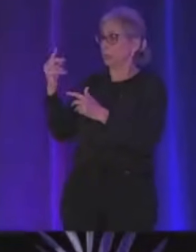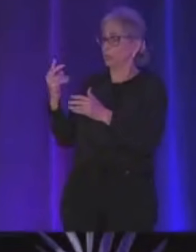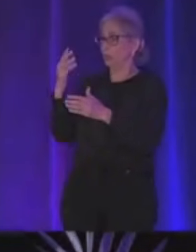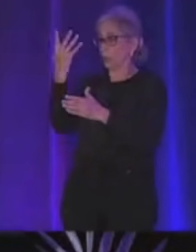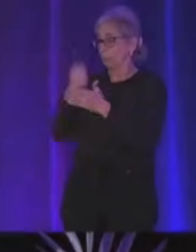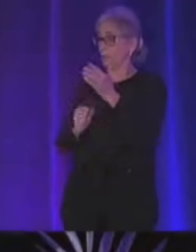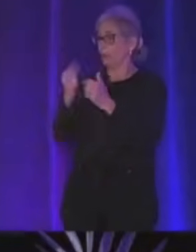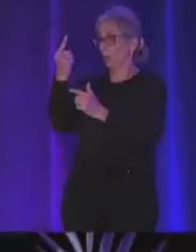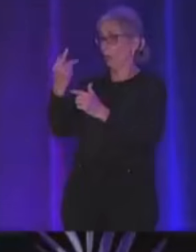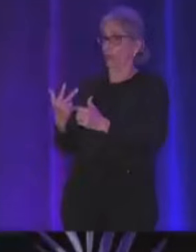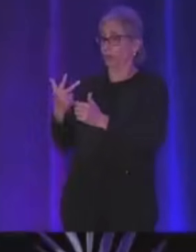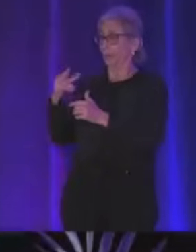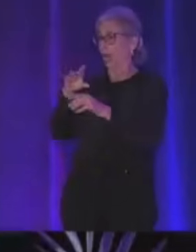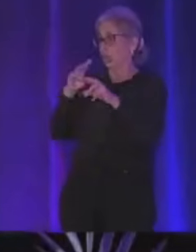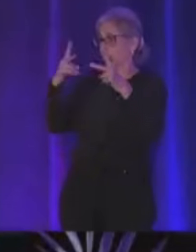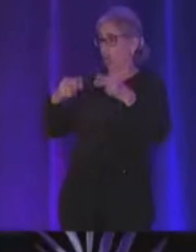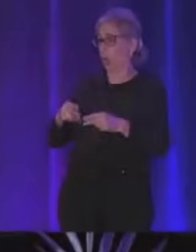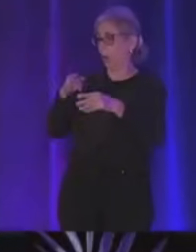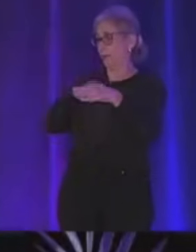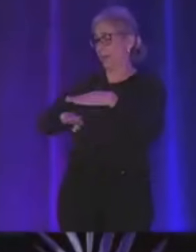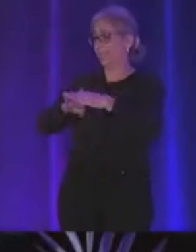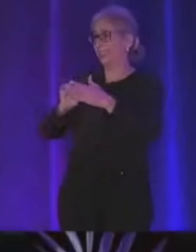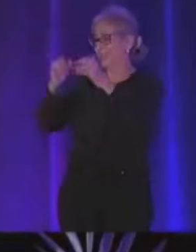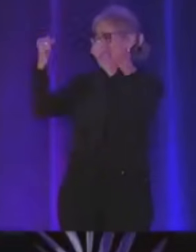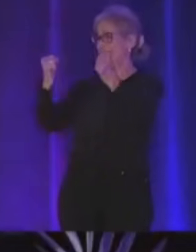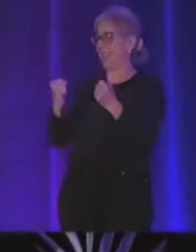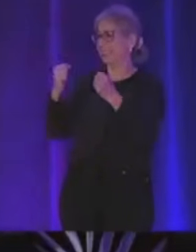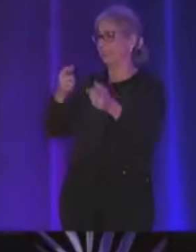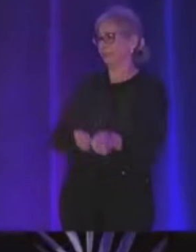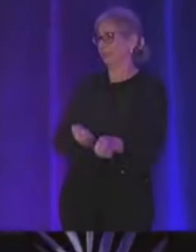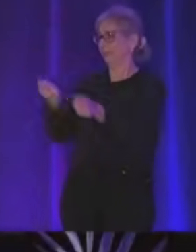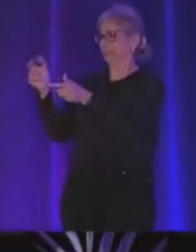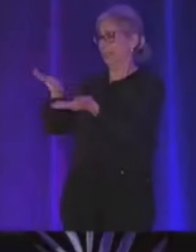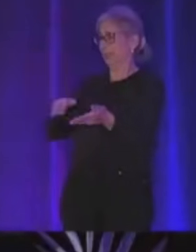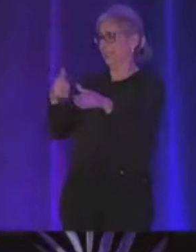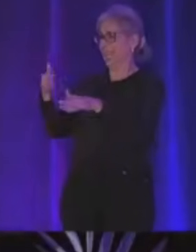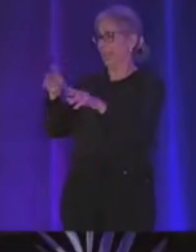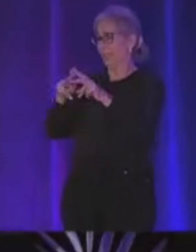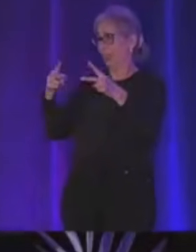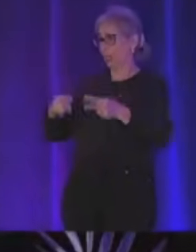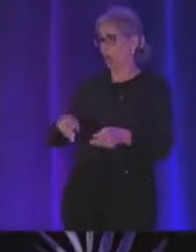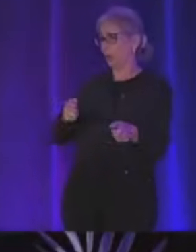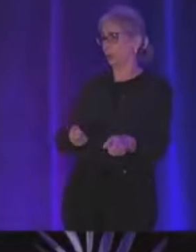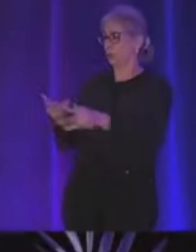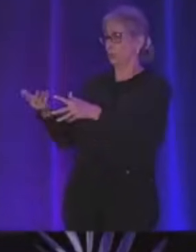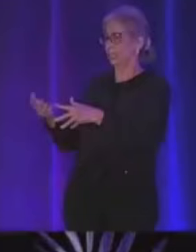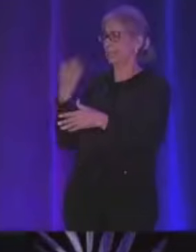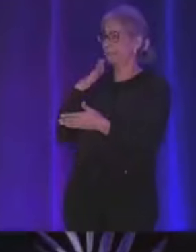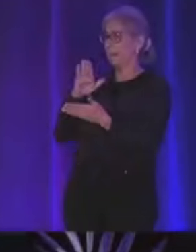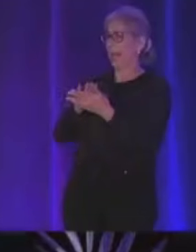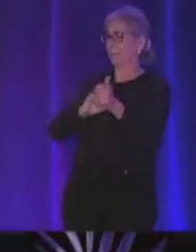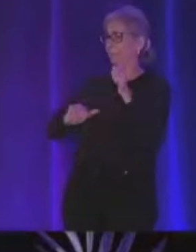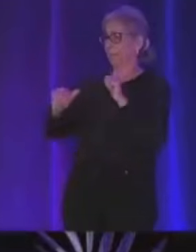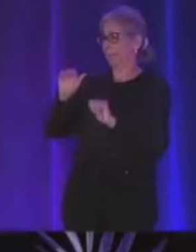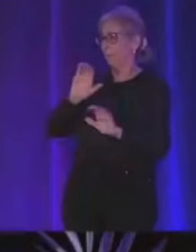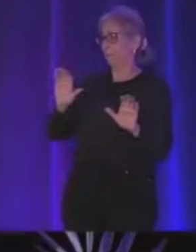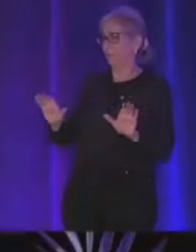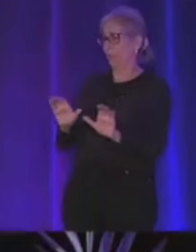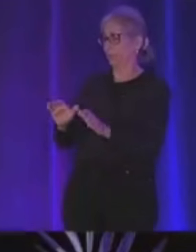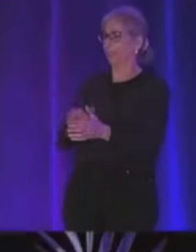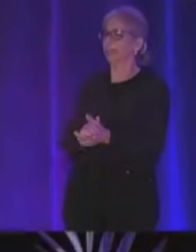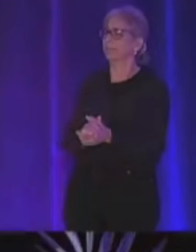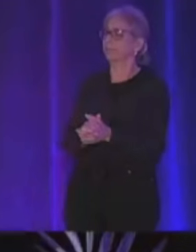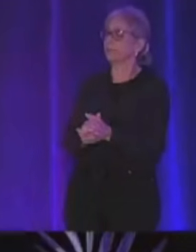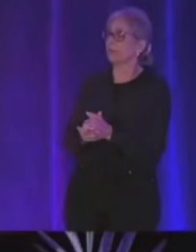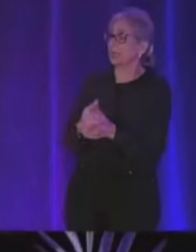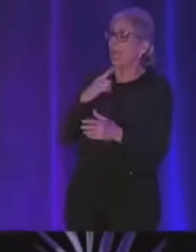code base. Yes! Dead code removed. Dead code is bad. Performance. Good. Okay. So